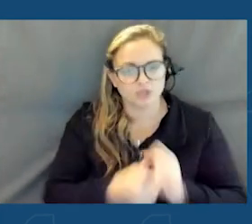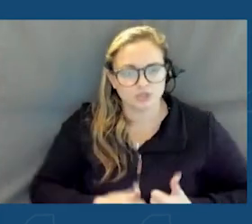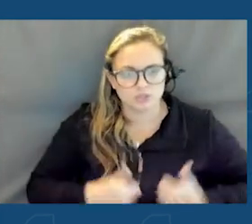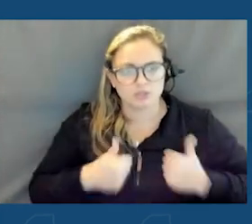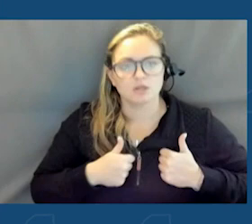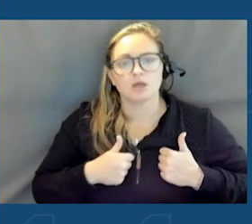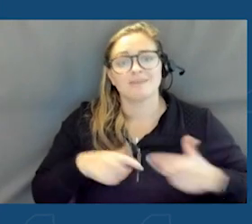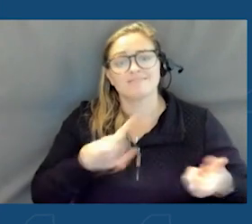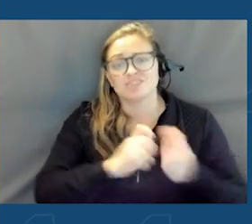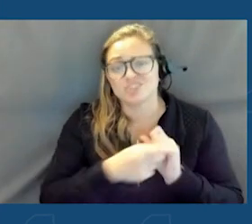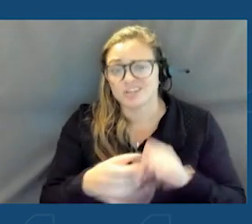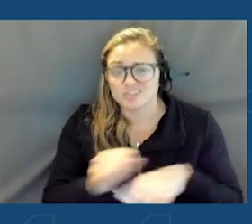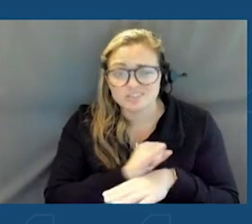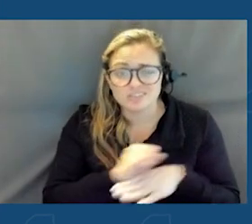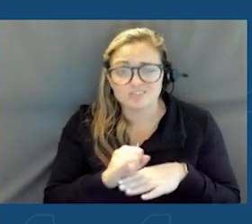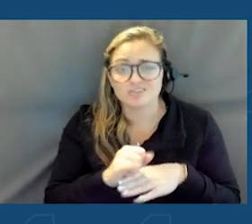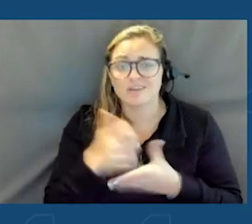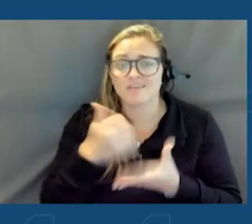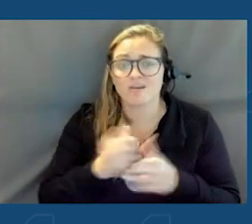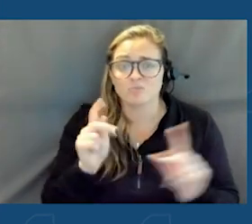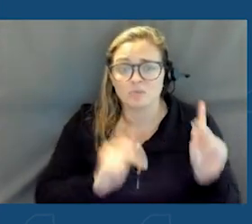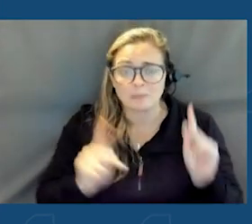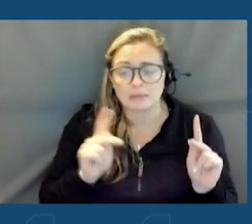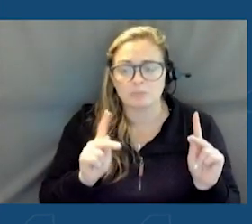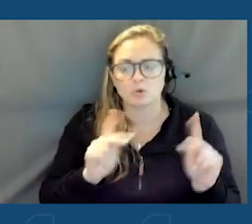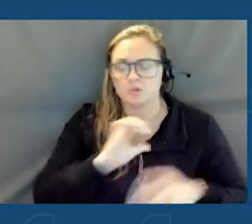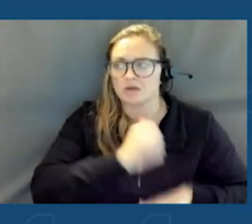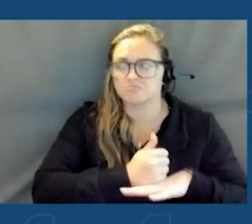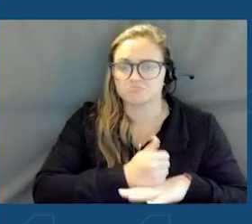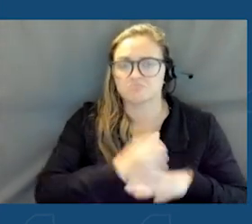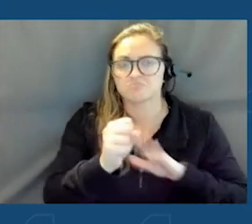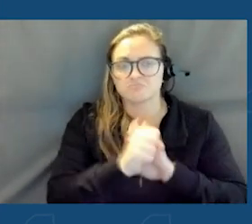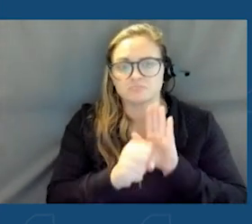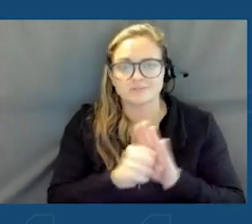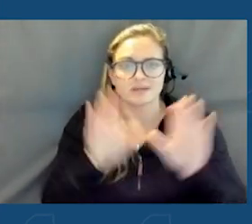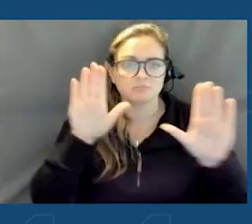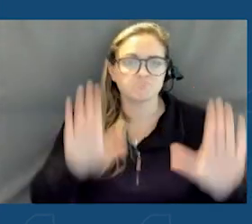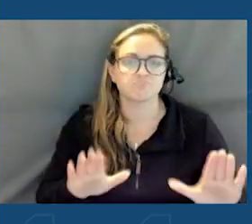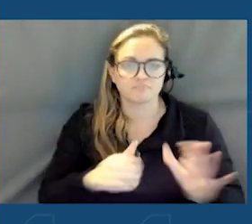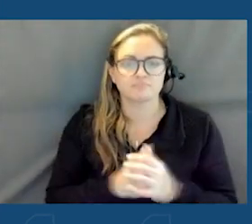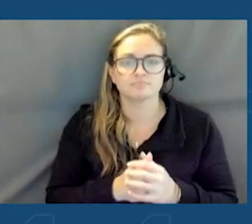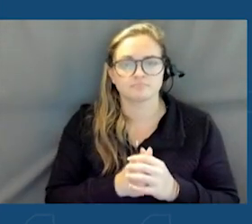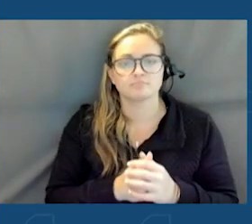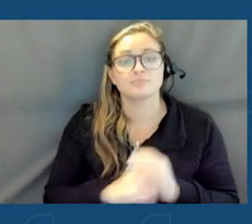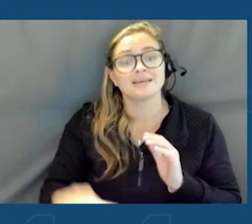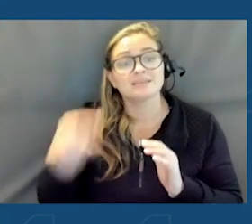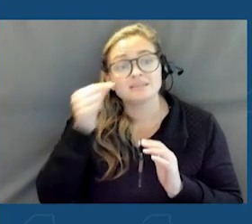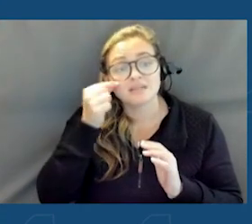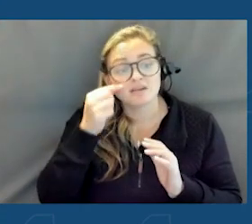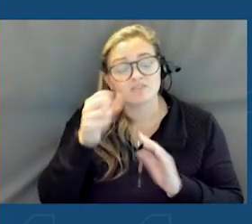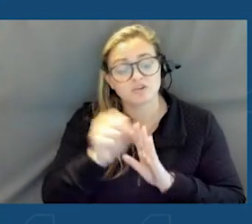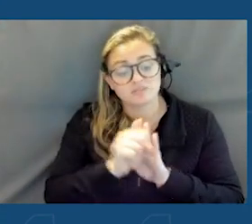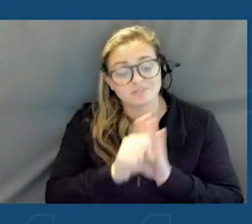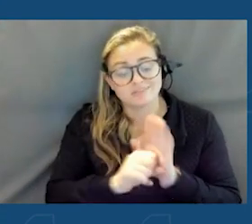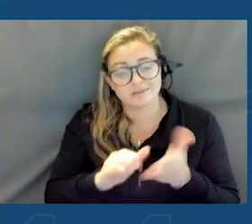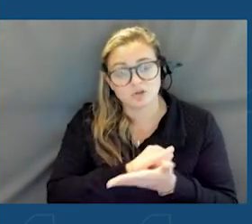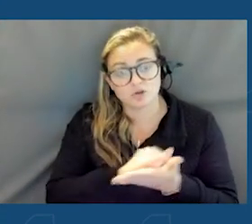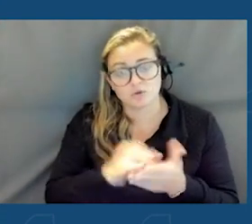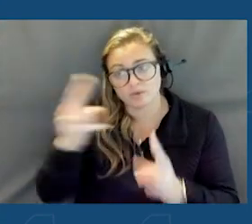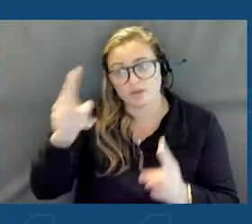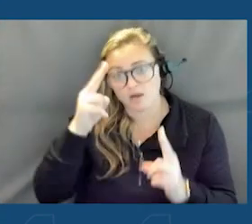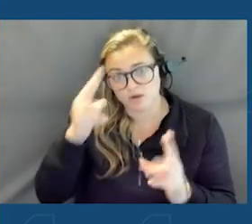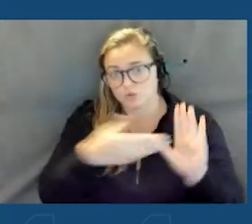this industry, and helped the people make this state so spectacular. So as the governor of the state of New York, I'm very honored to be able to unveil